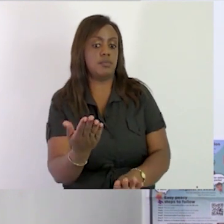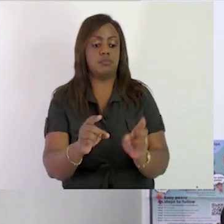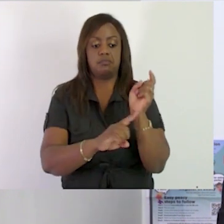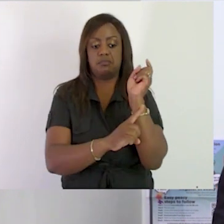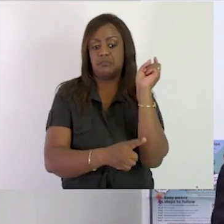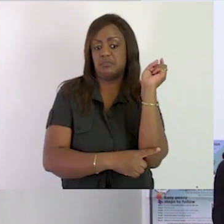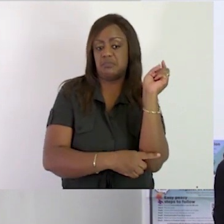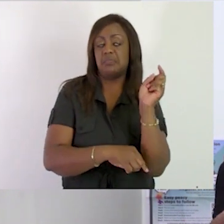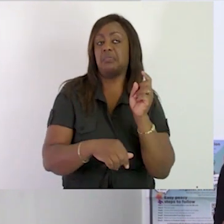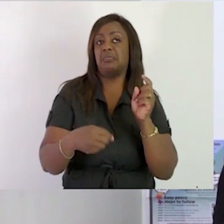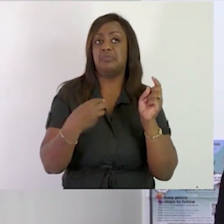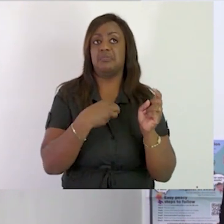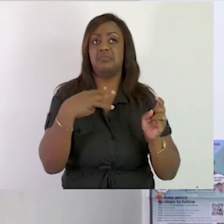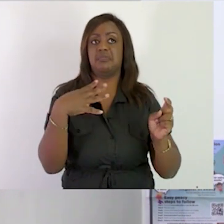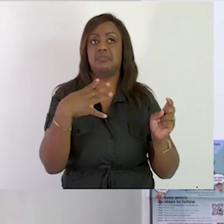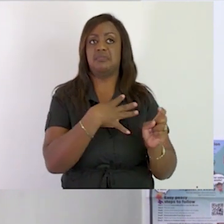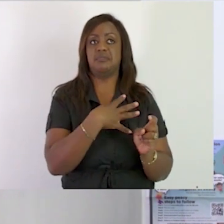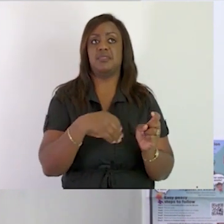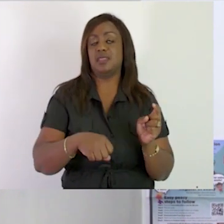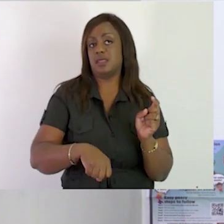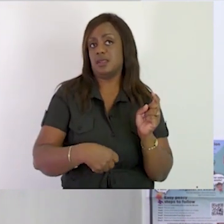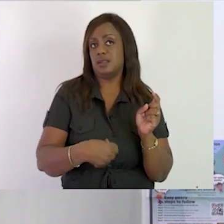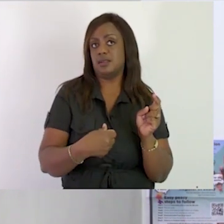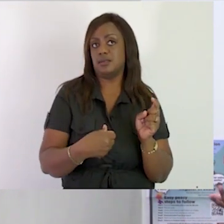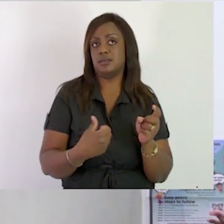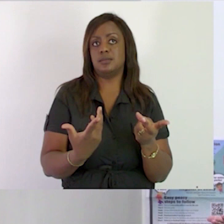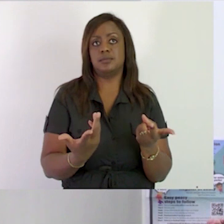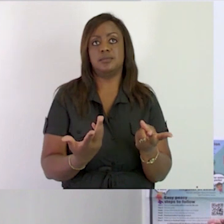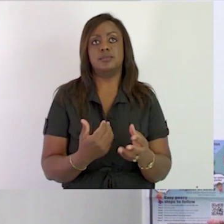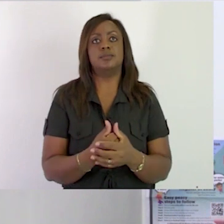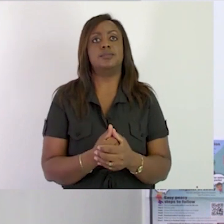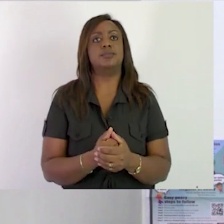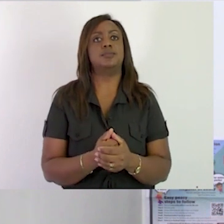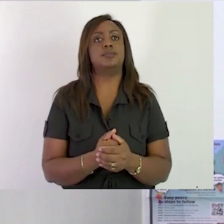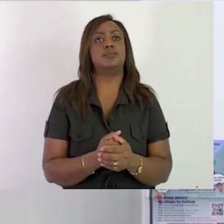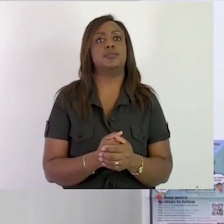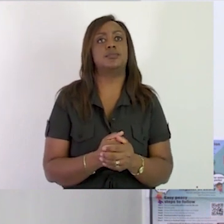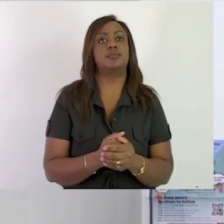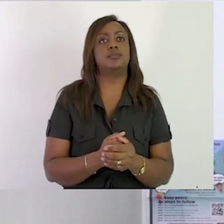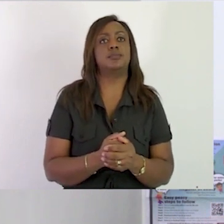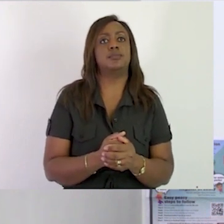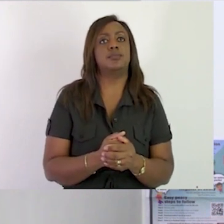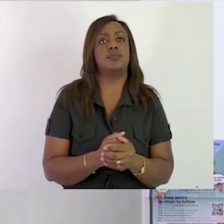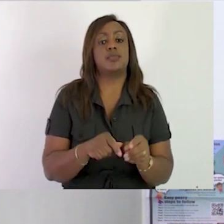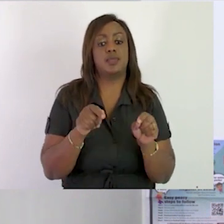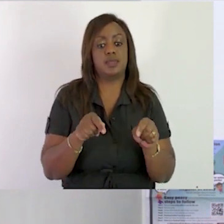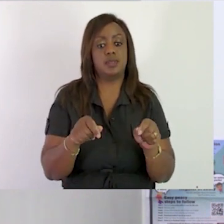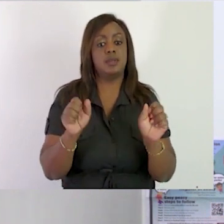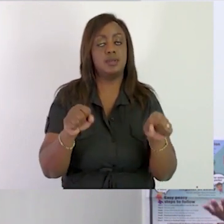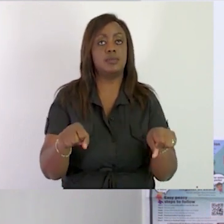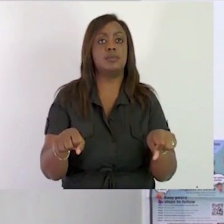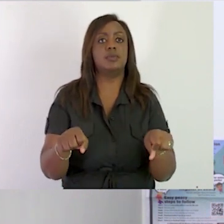pregnancies, and looking after a baby of a sick person or a dead person. And this can also lead to hurt